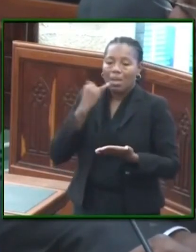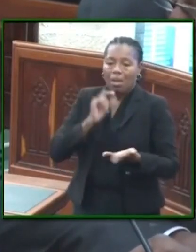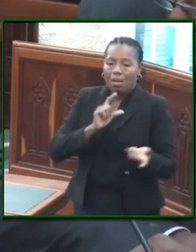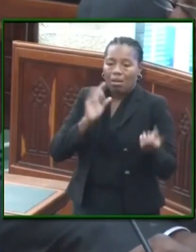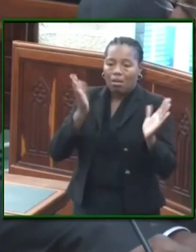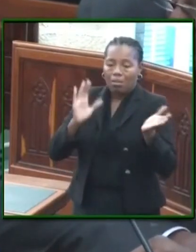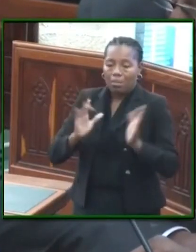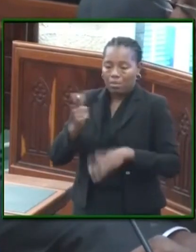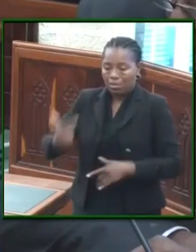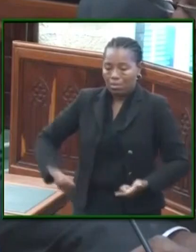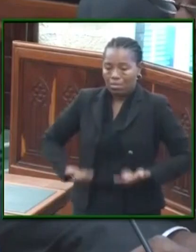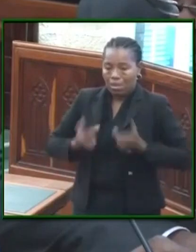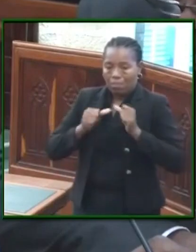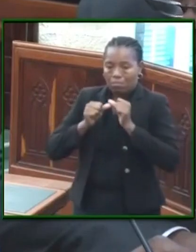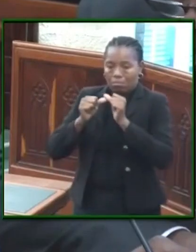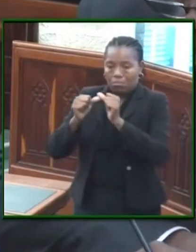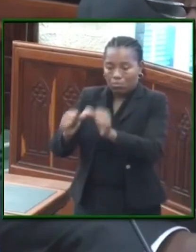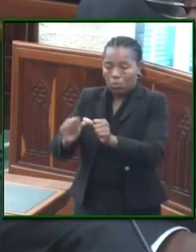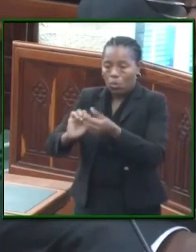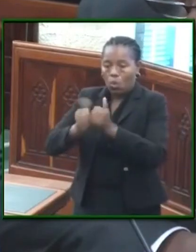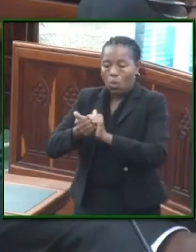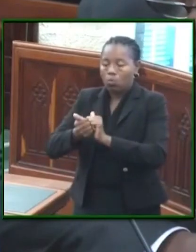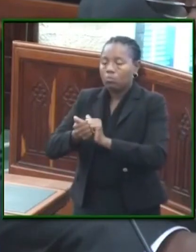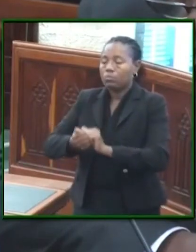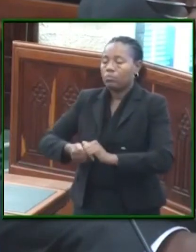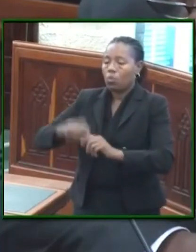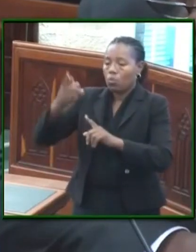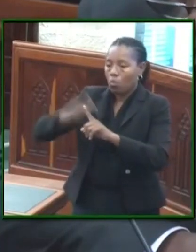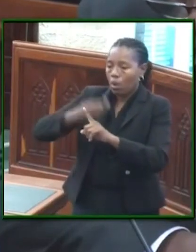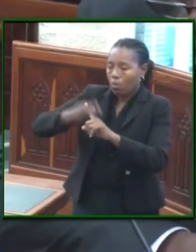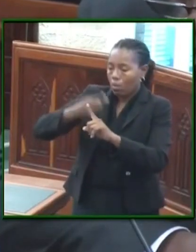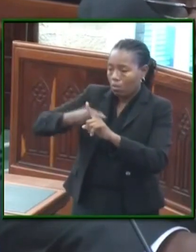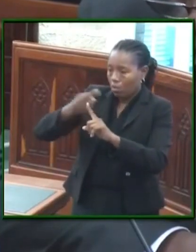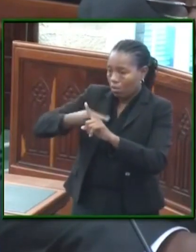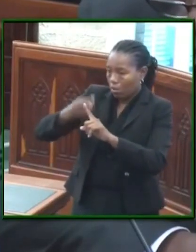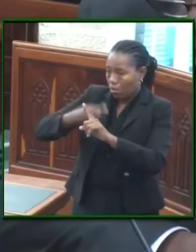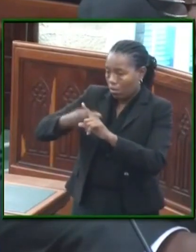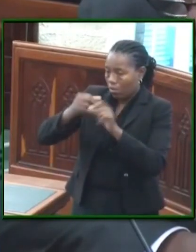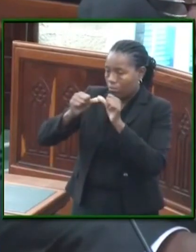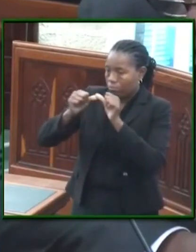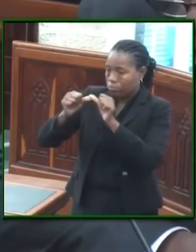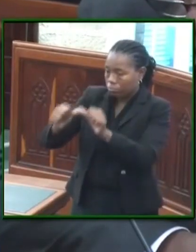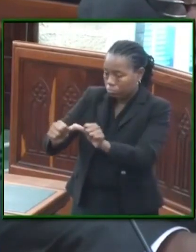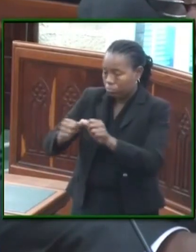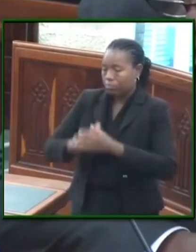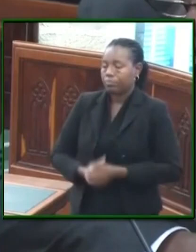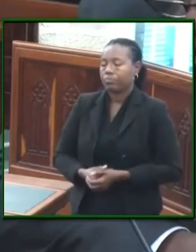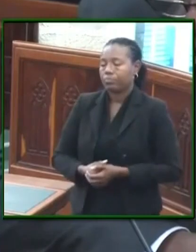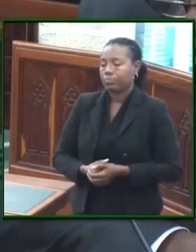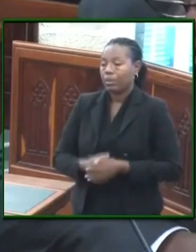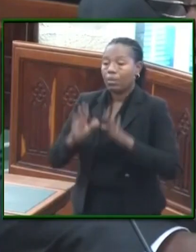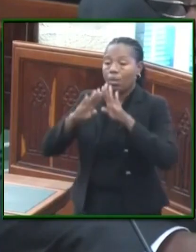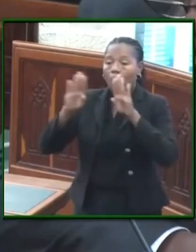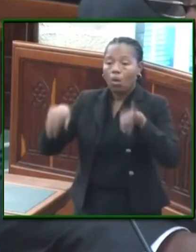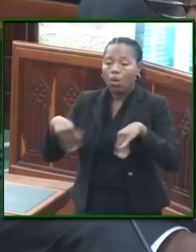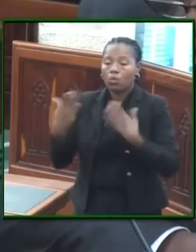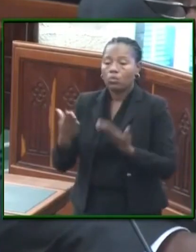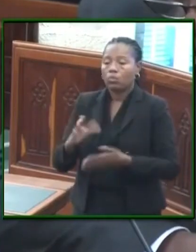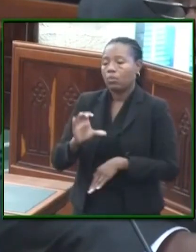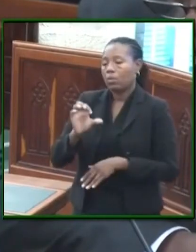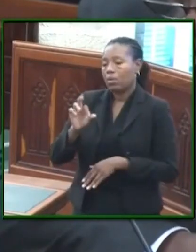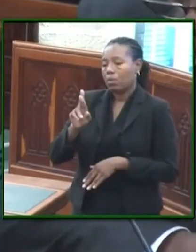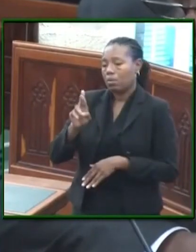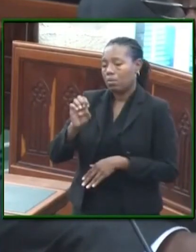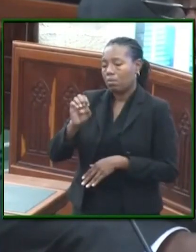Buyers pay only for the construction costs of the house, which are covered by loans to Hope from the Housing Credit Fund. The